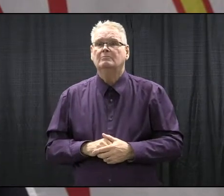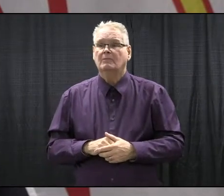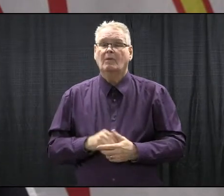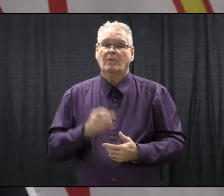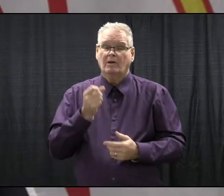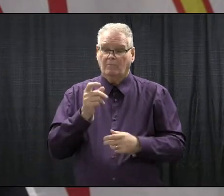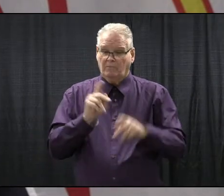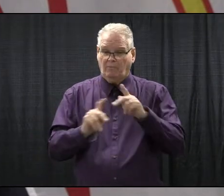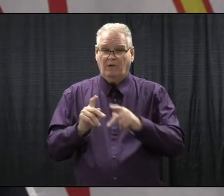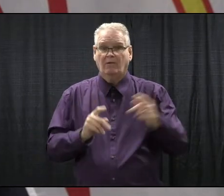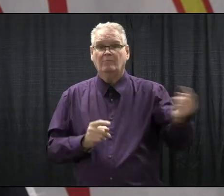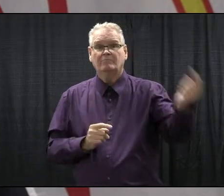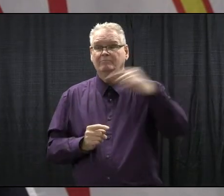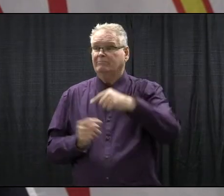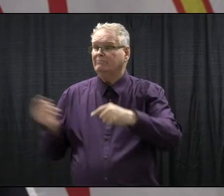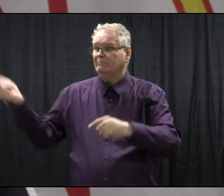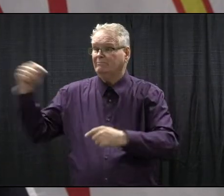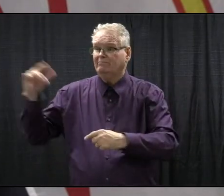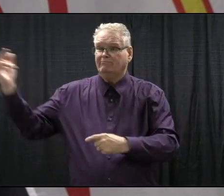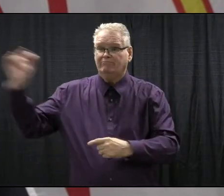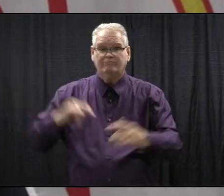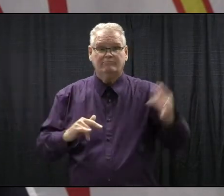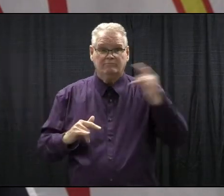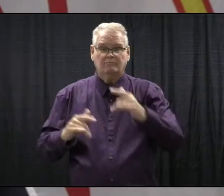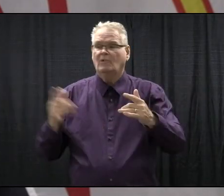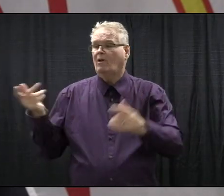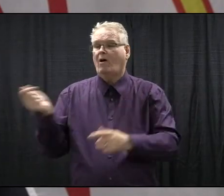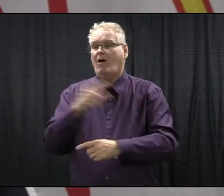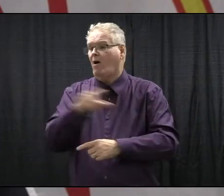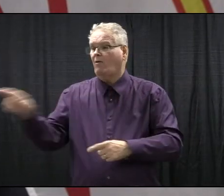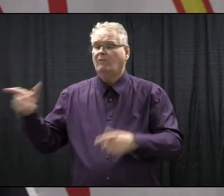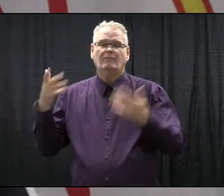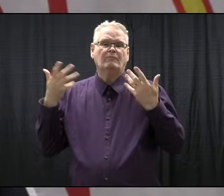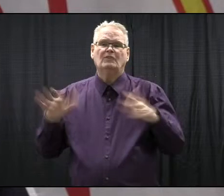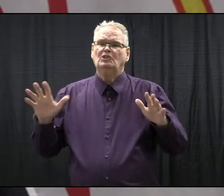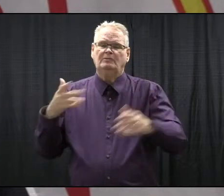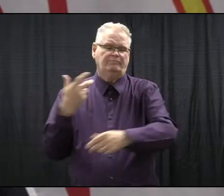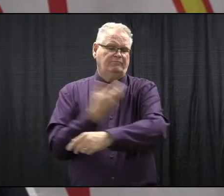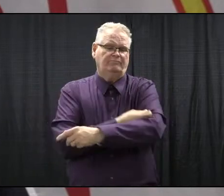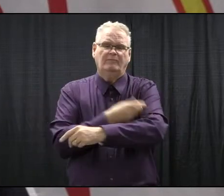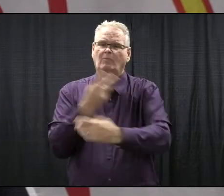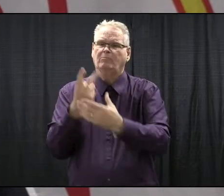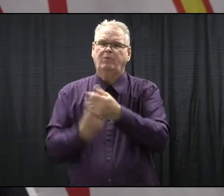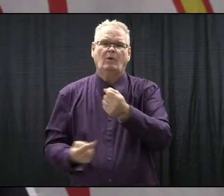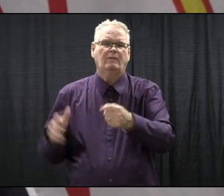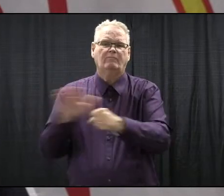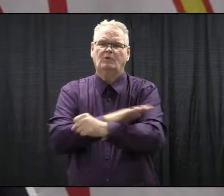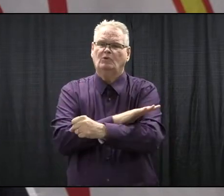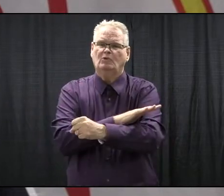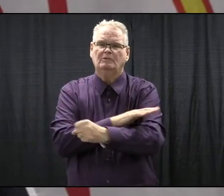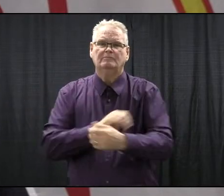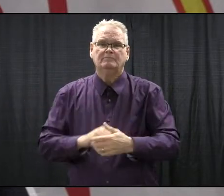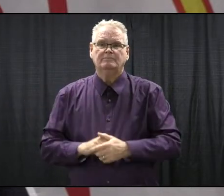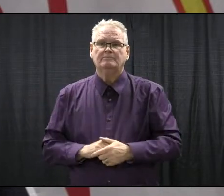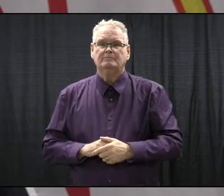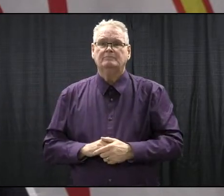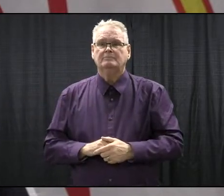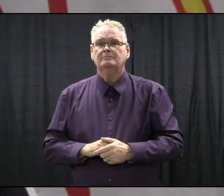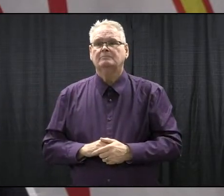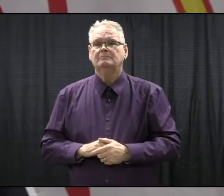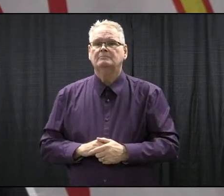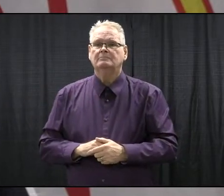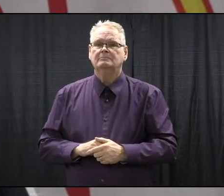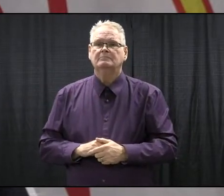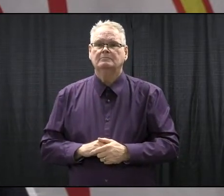and so, we anticipate as more people get vaccinated that trend will continue. So that